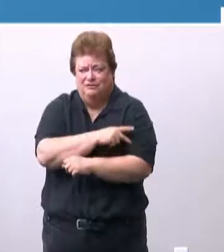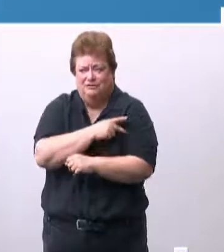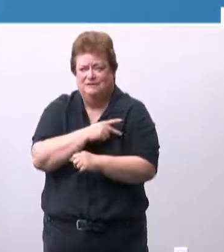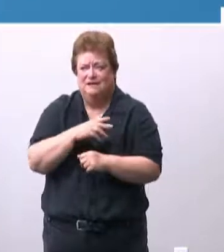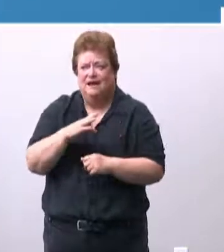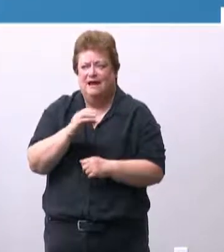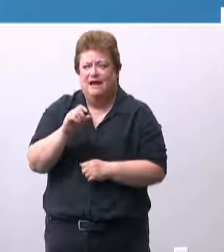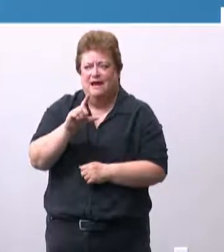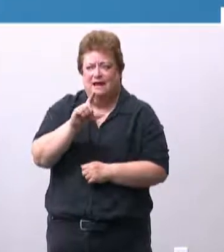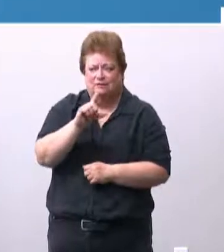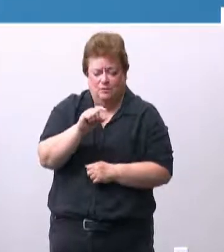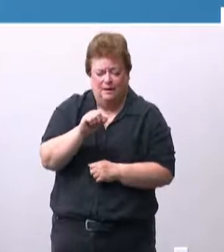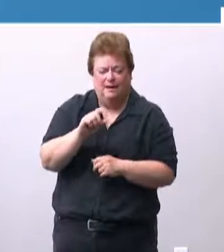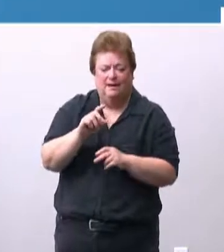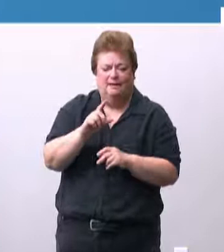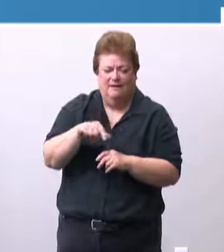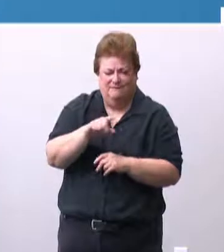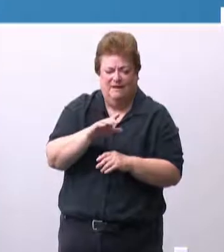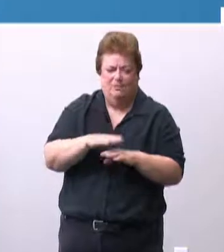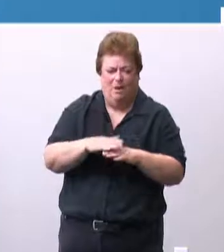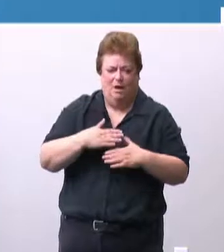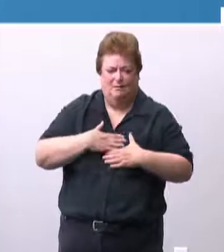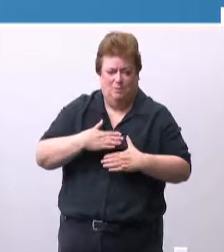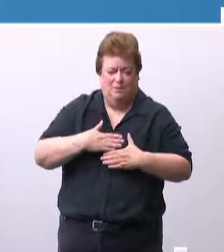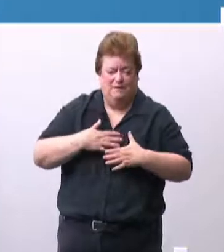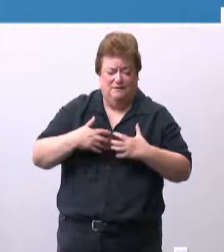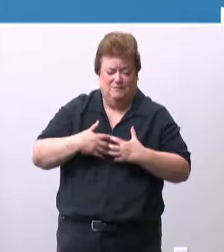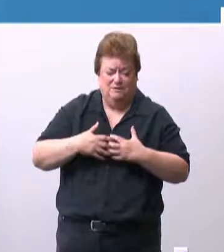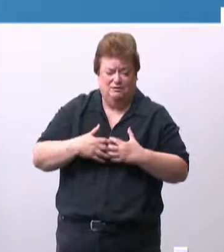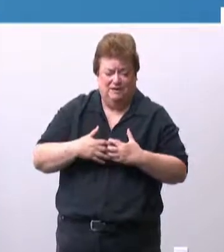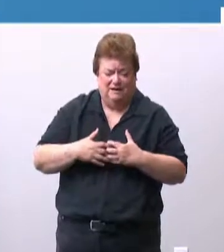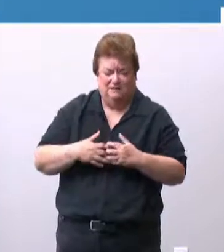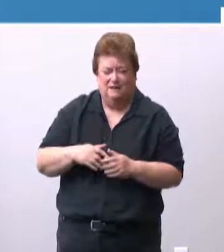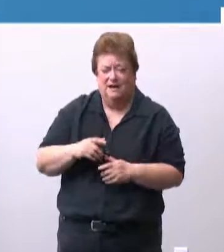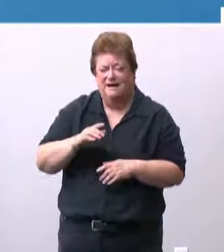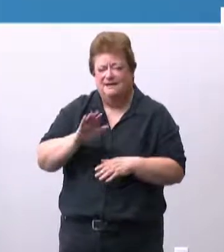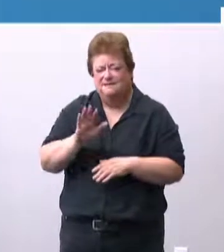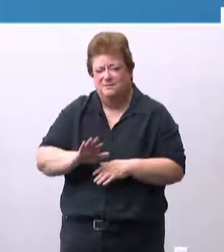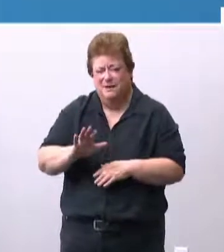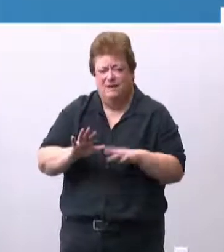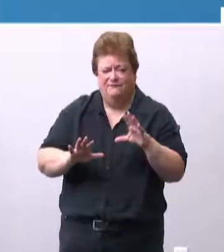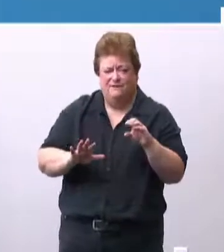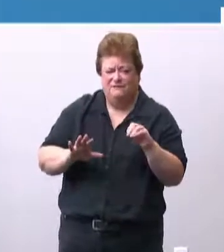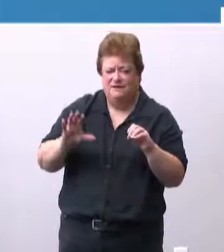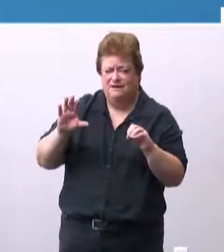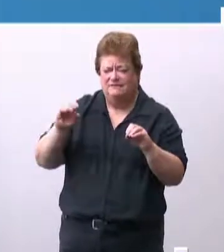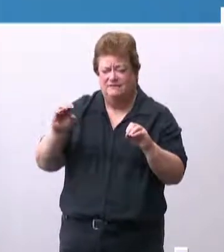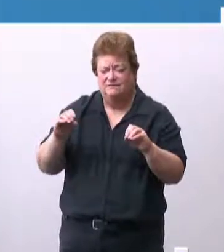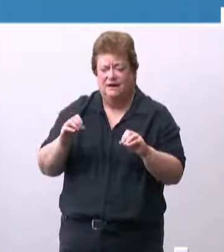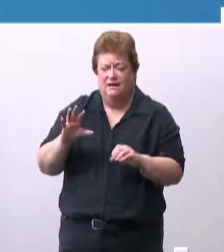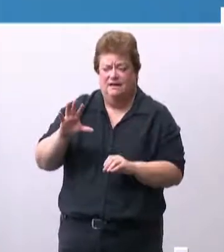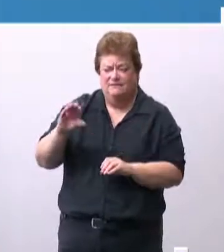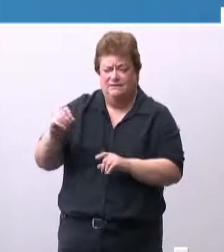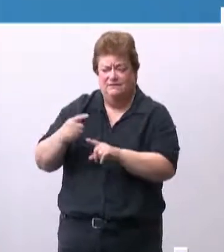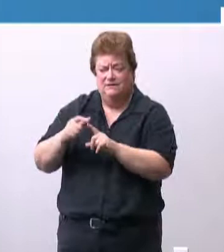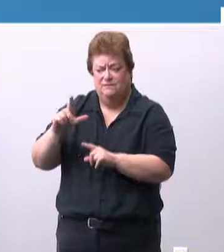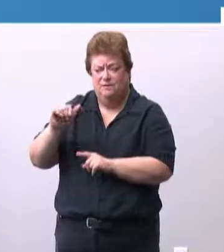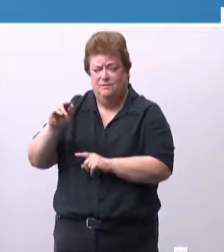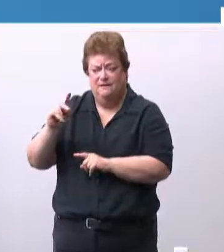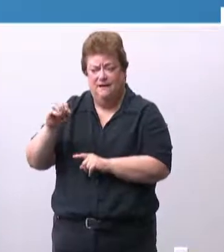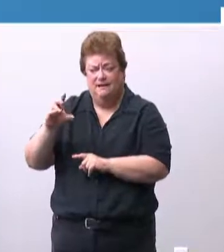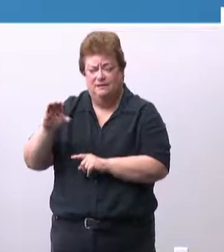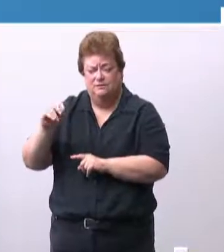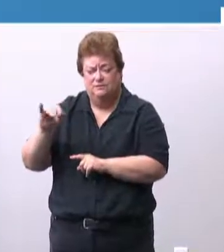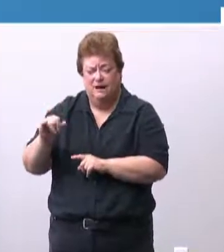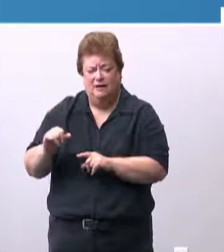and 20 on ventilators. The breakdown is about 50-50, with 56 patients coming from Lancaster